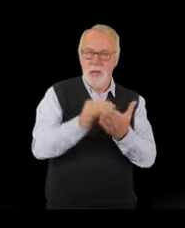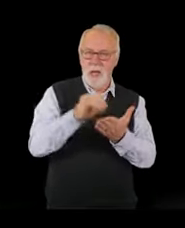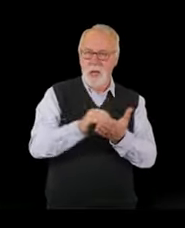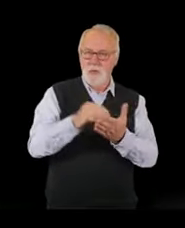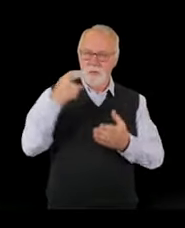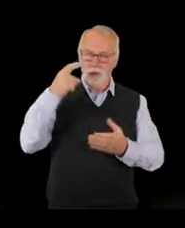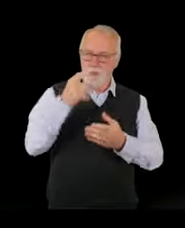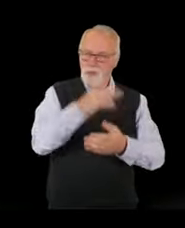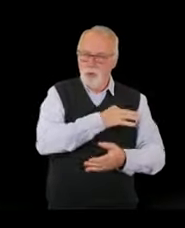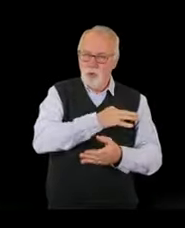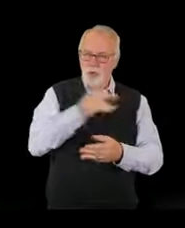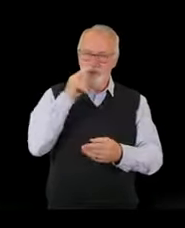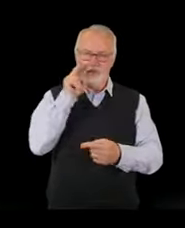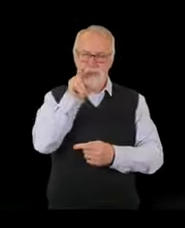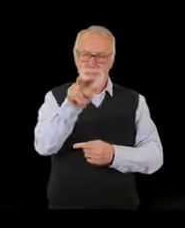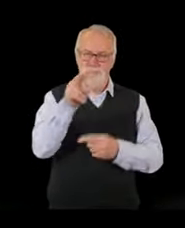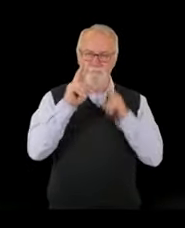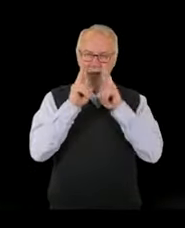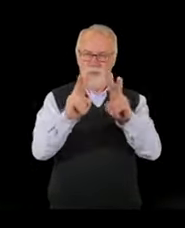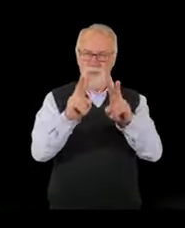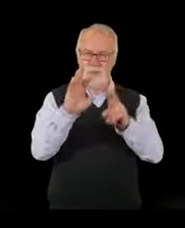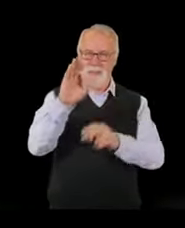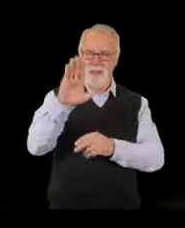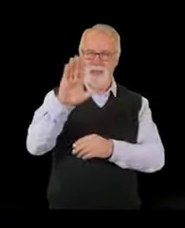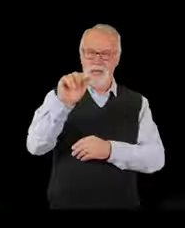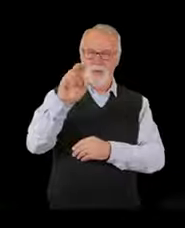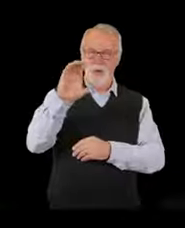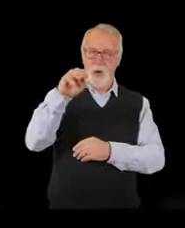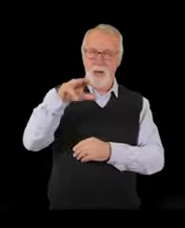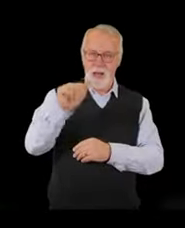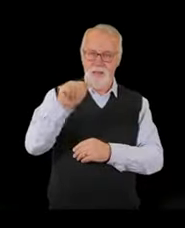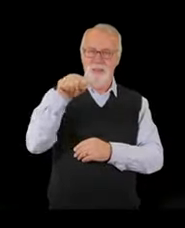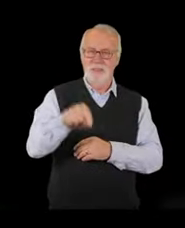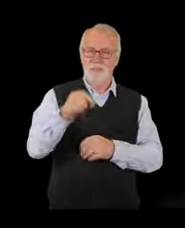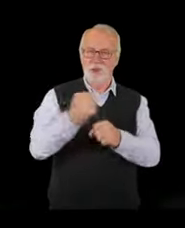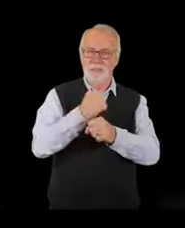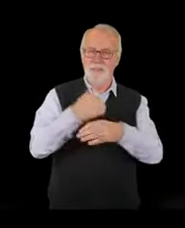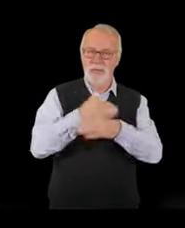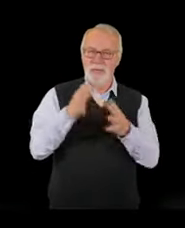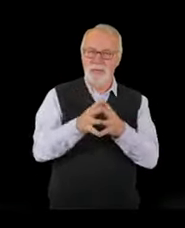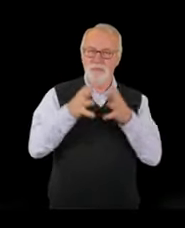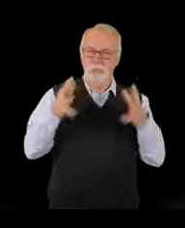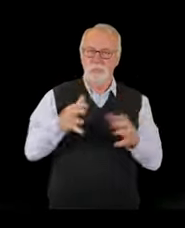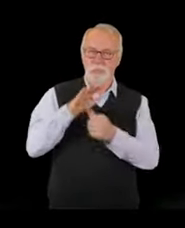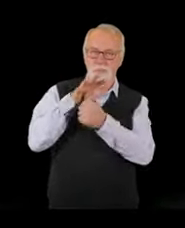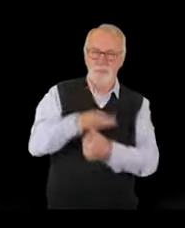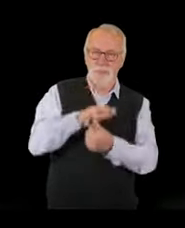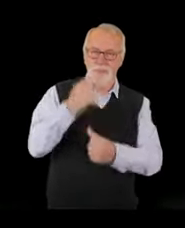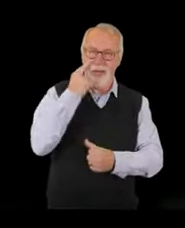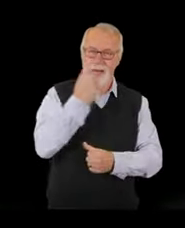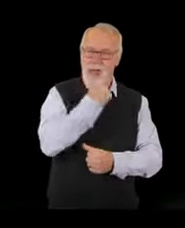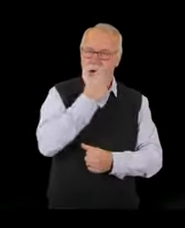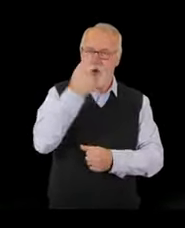which causes damage to the optic nerve. This results in tunnel vision which makes it difficult to use stairs or steps